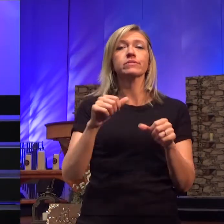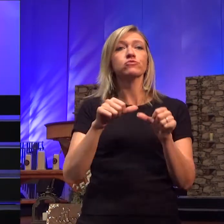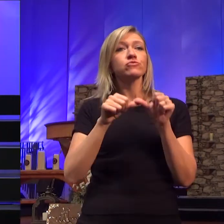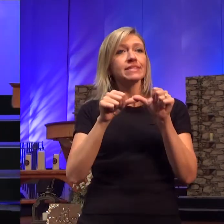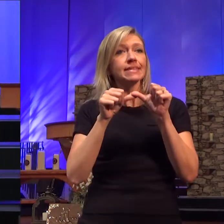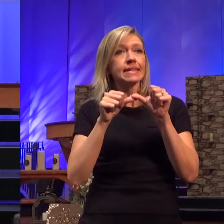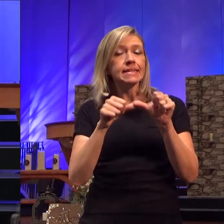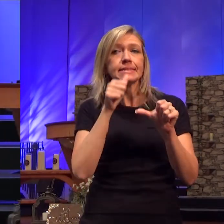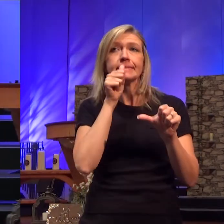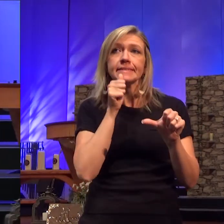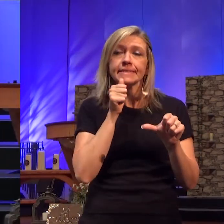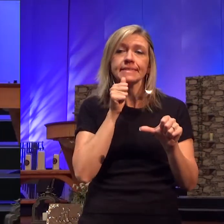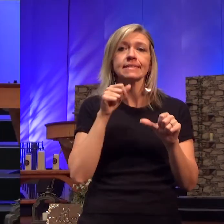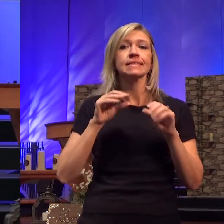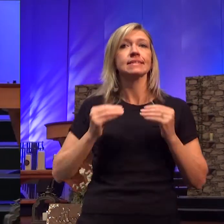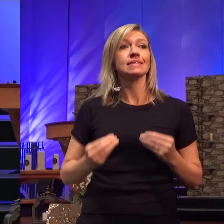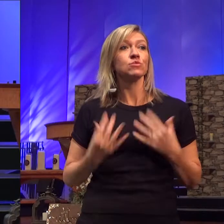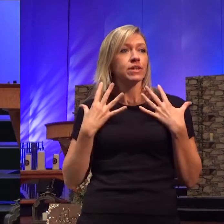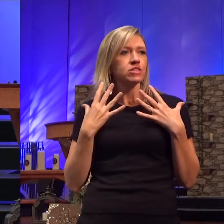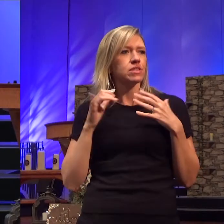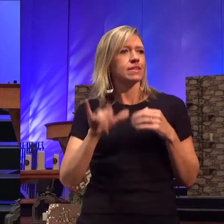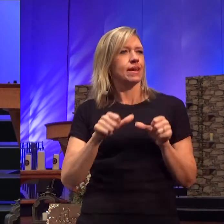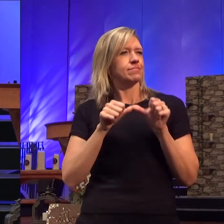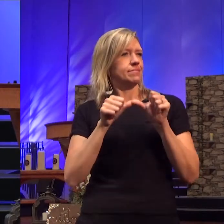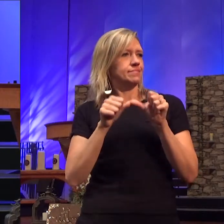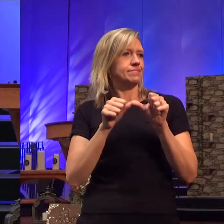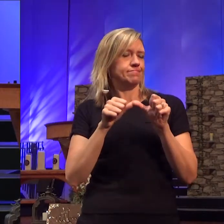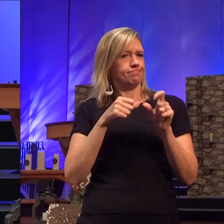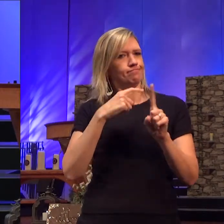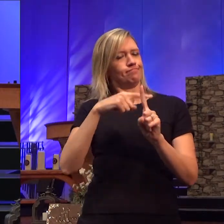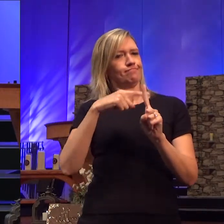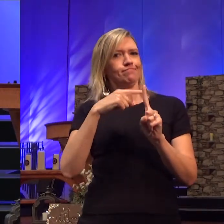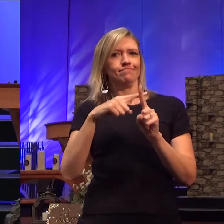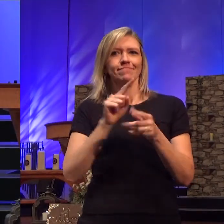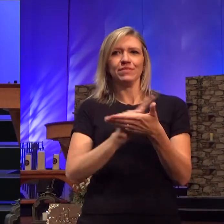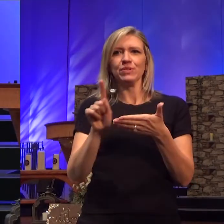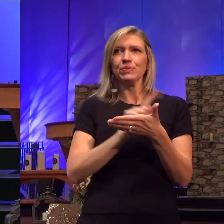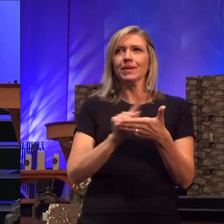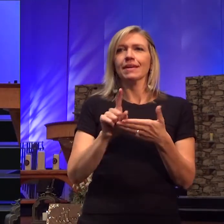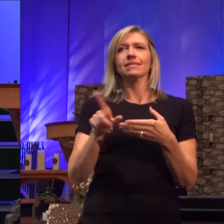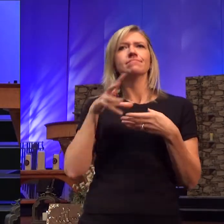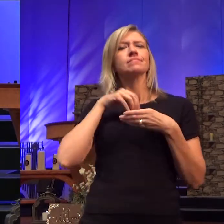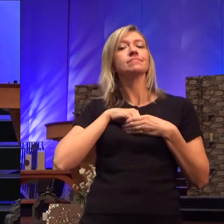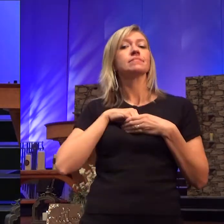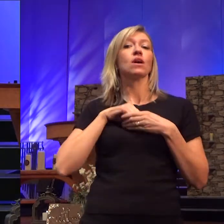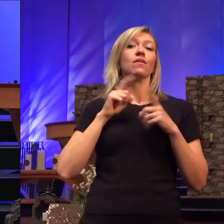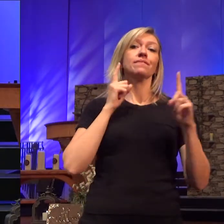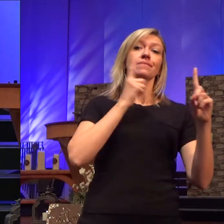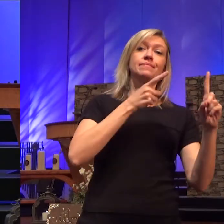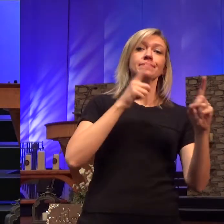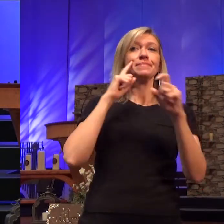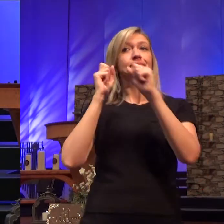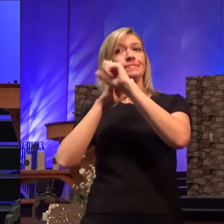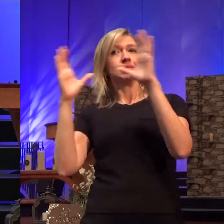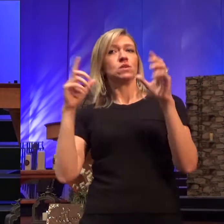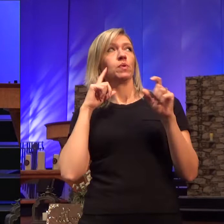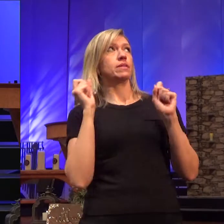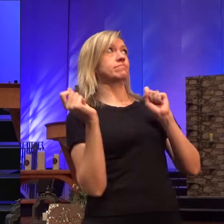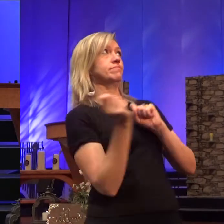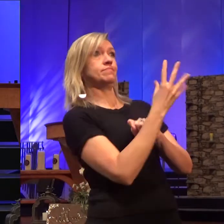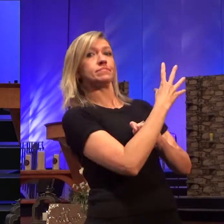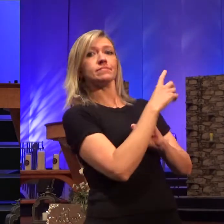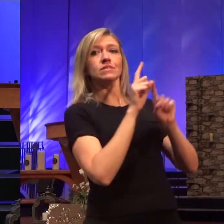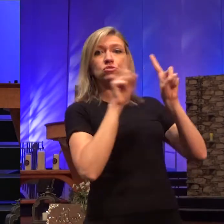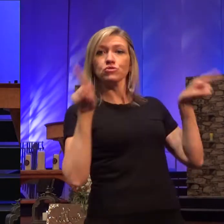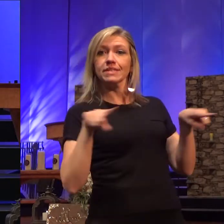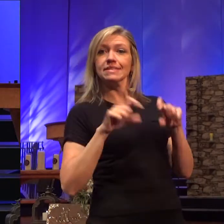of resilience, that spirit of inspiration that keeps all of us going throughout our weeks. And it's also embodied in our vision and mission, which is coming up on the